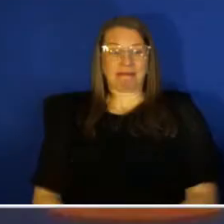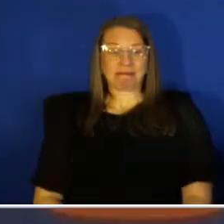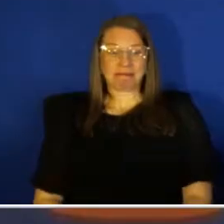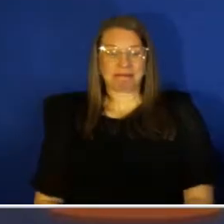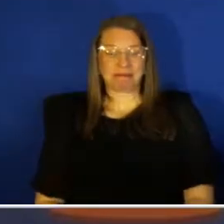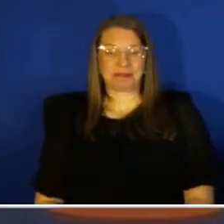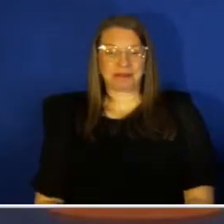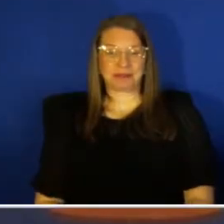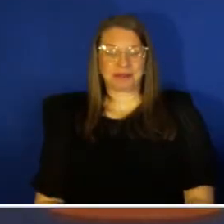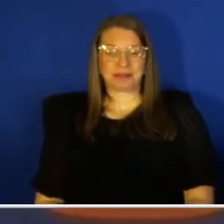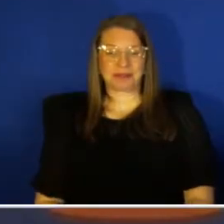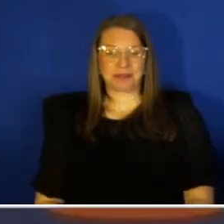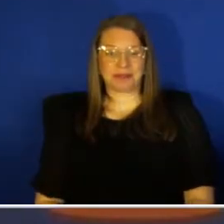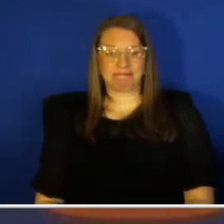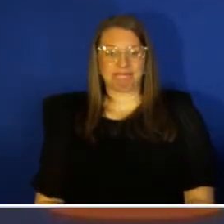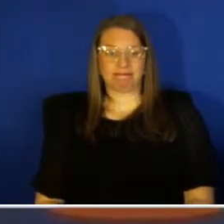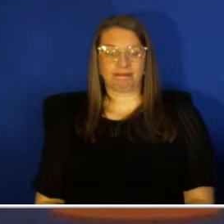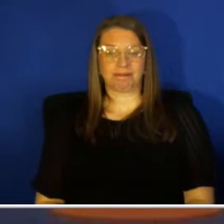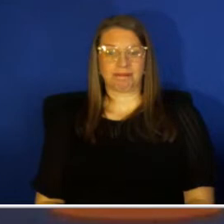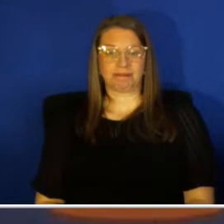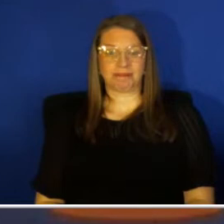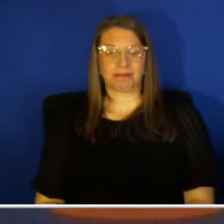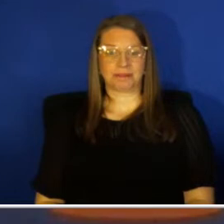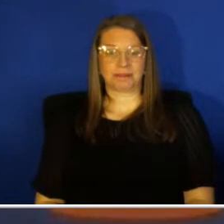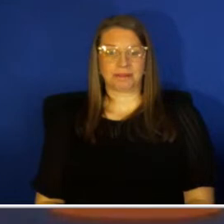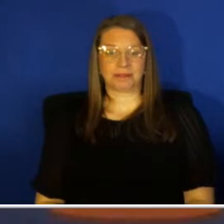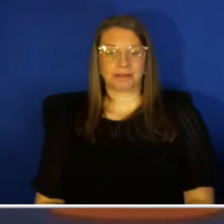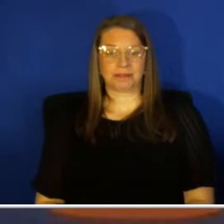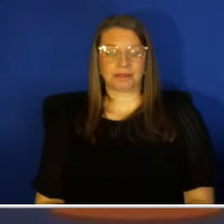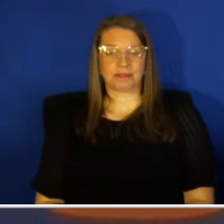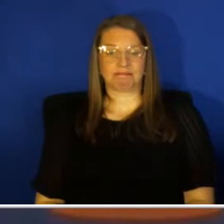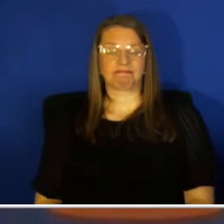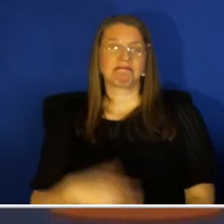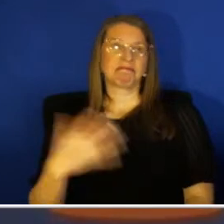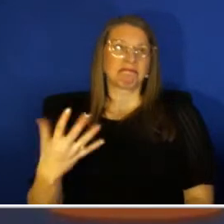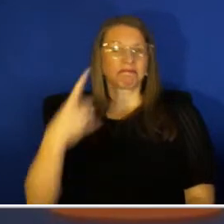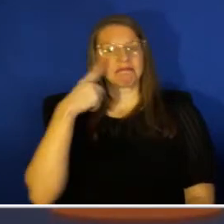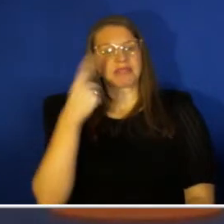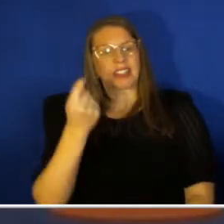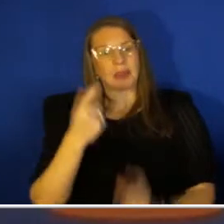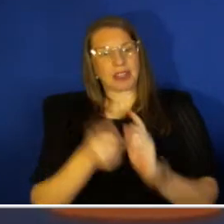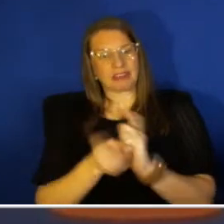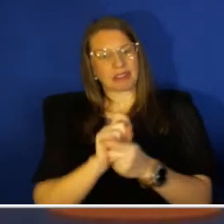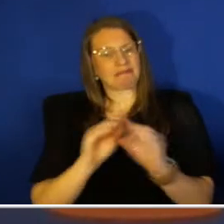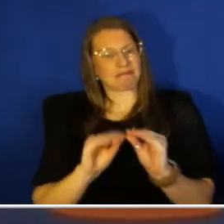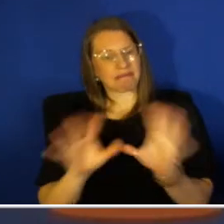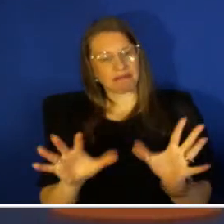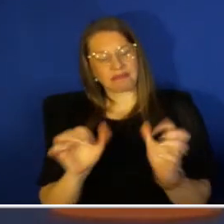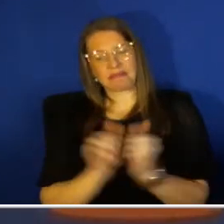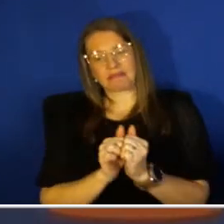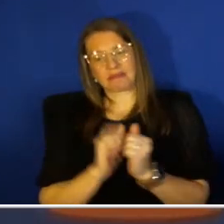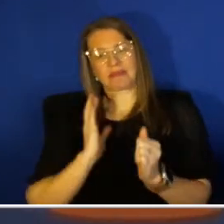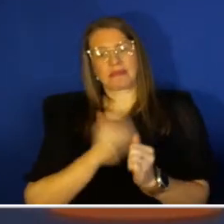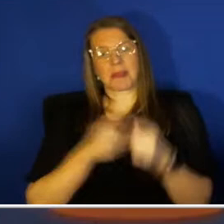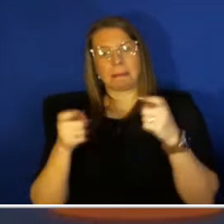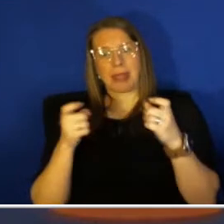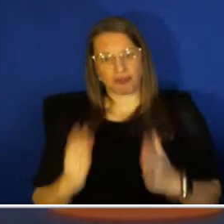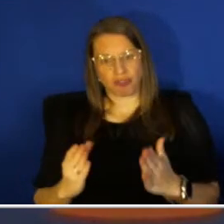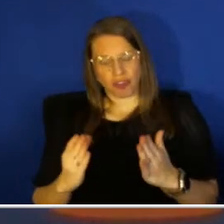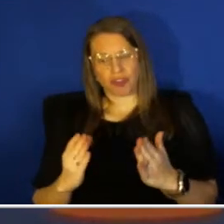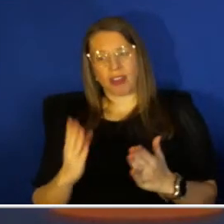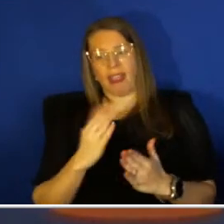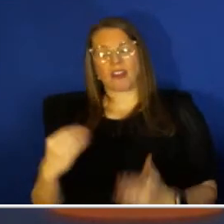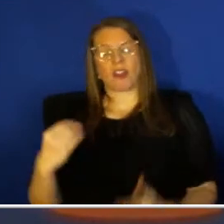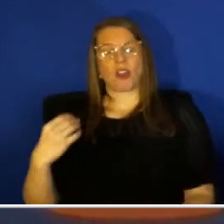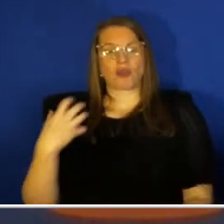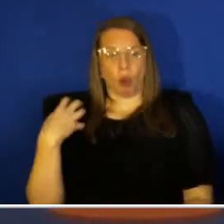I think the biggest thing is that there's been a little bit of a change, obviously, with our manager and